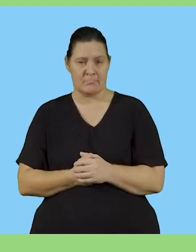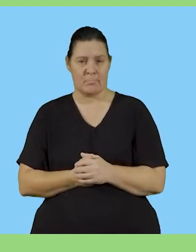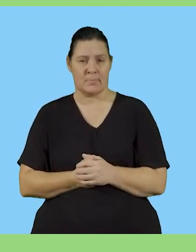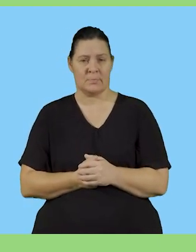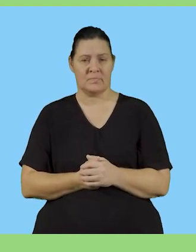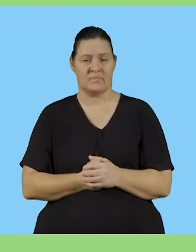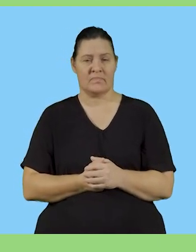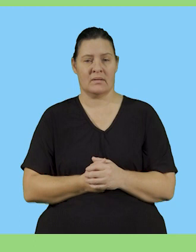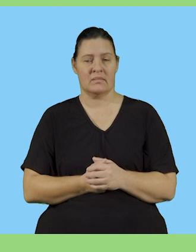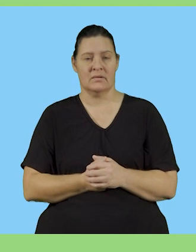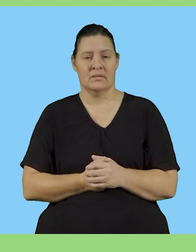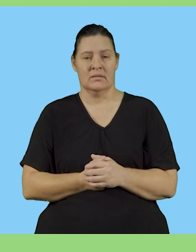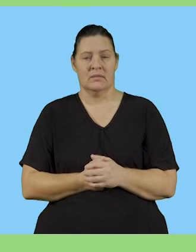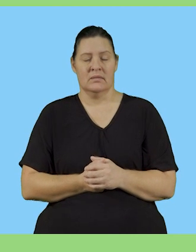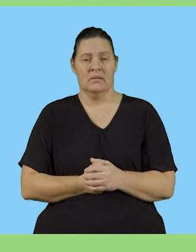to our question.